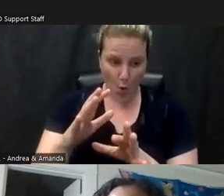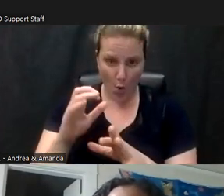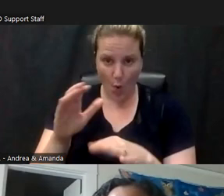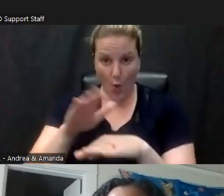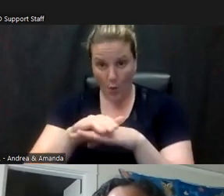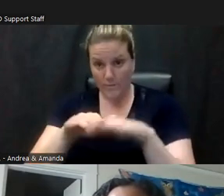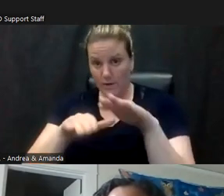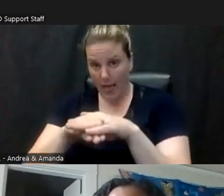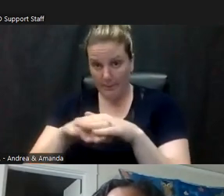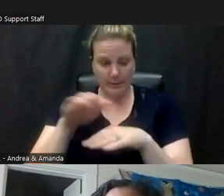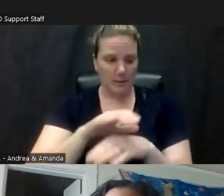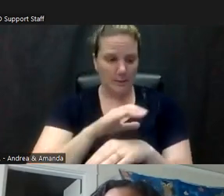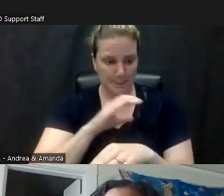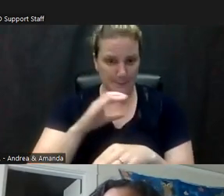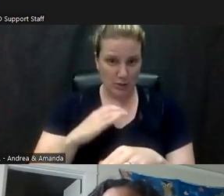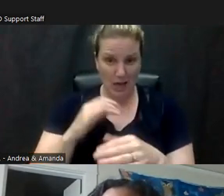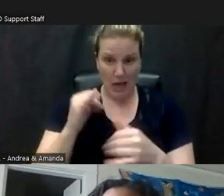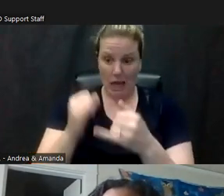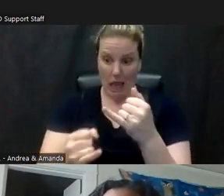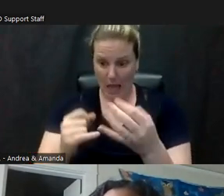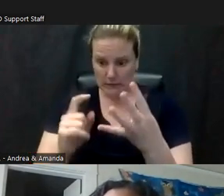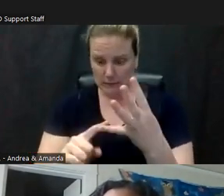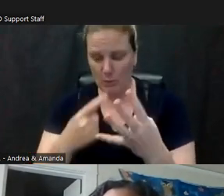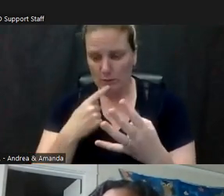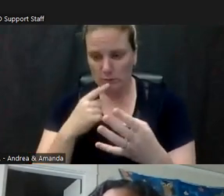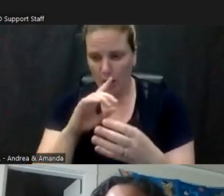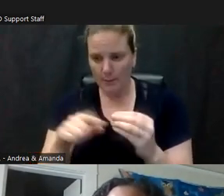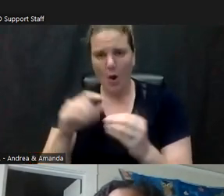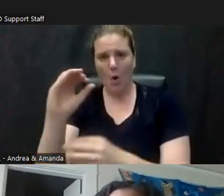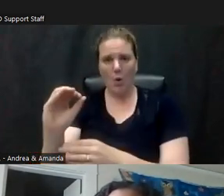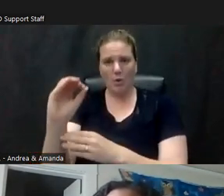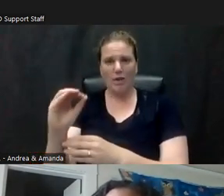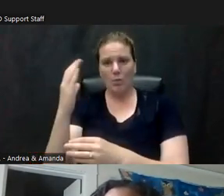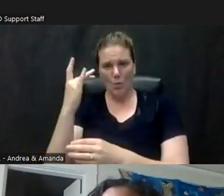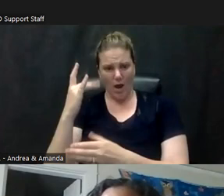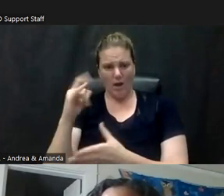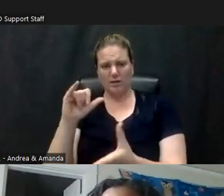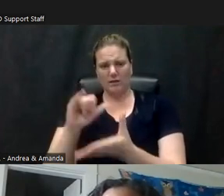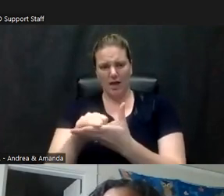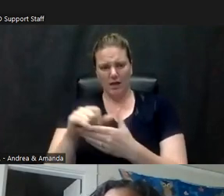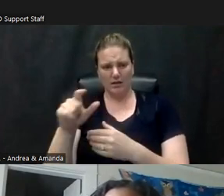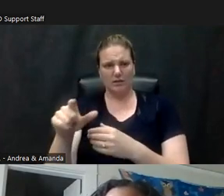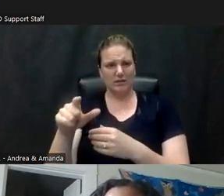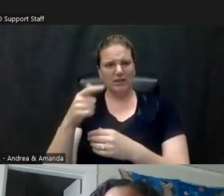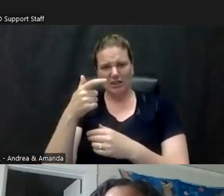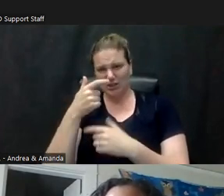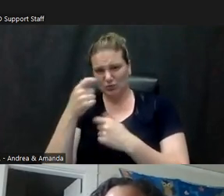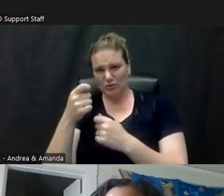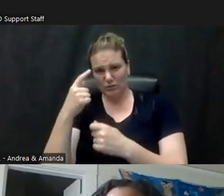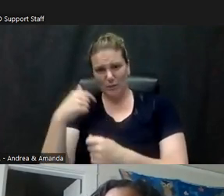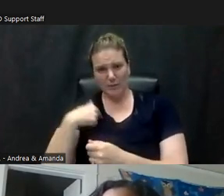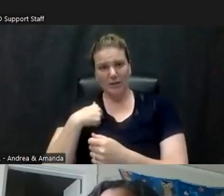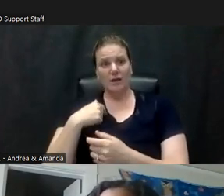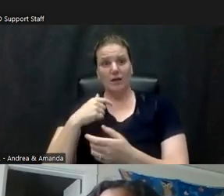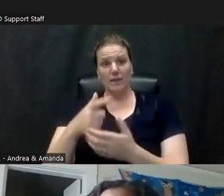and those overlapping commissions. And then the last thing I want to say on Oakland, and probably why it was of interest to me, is when, you